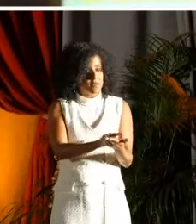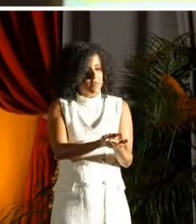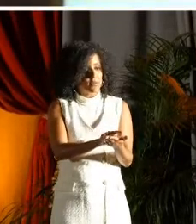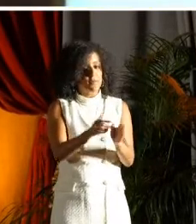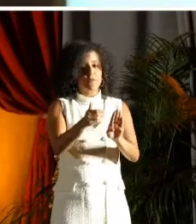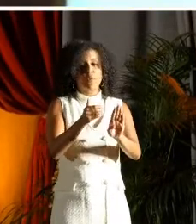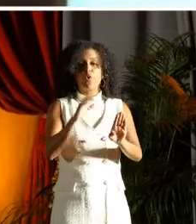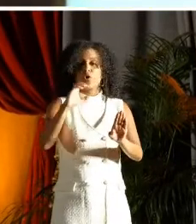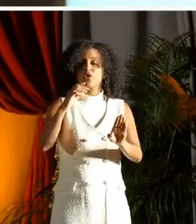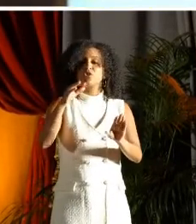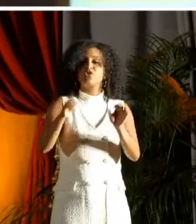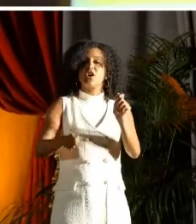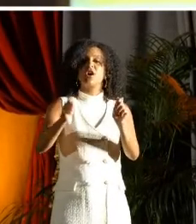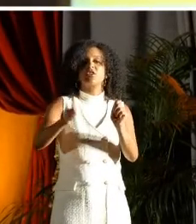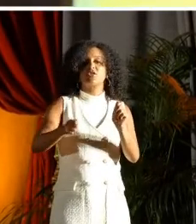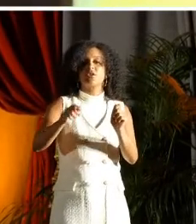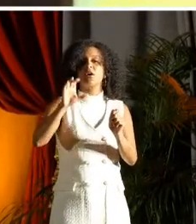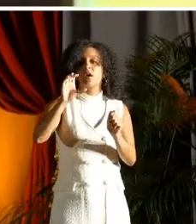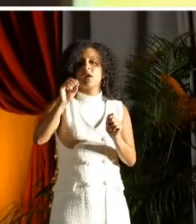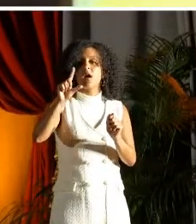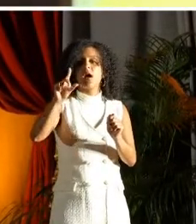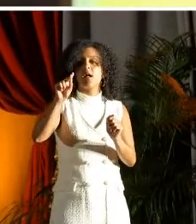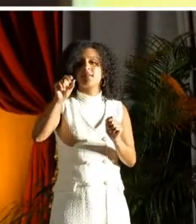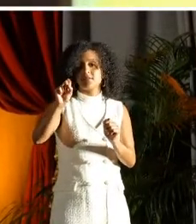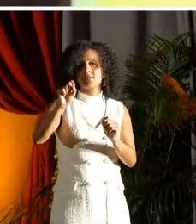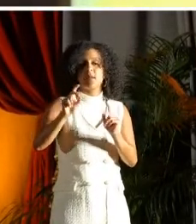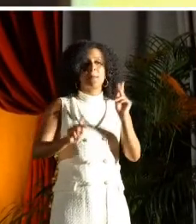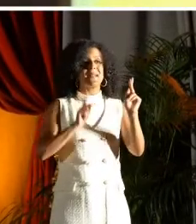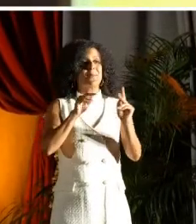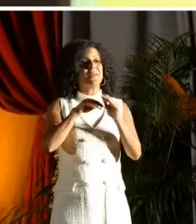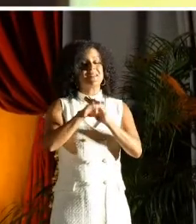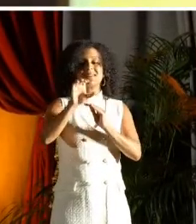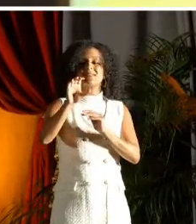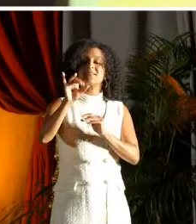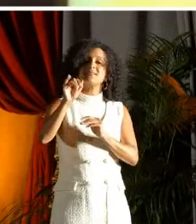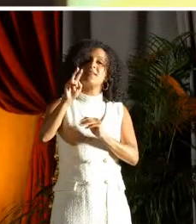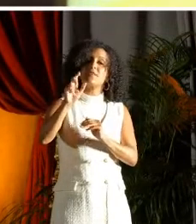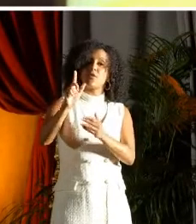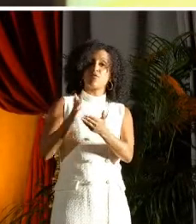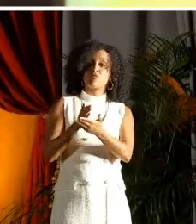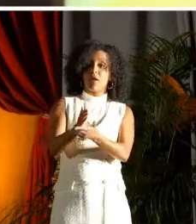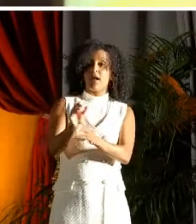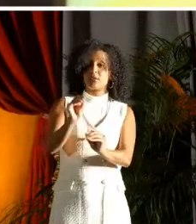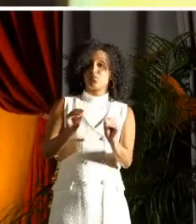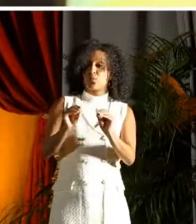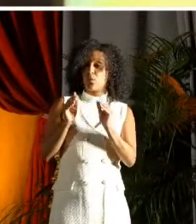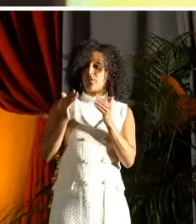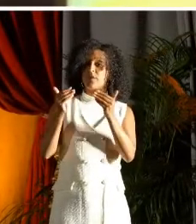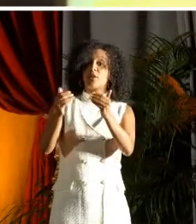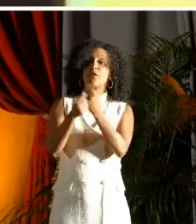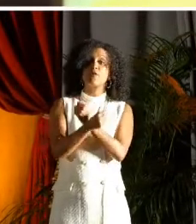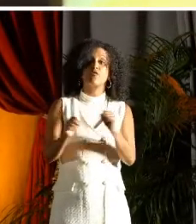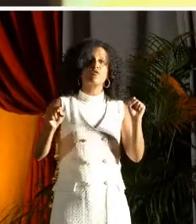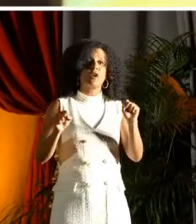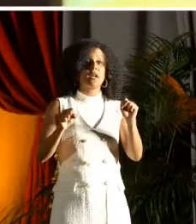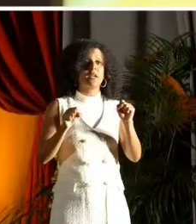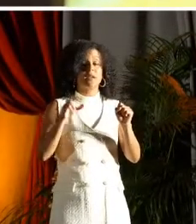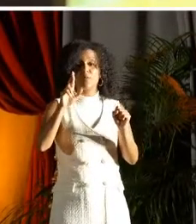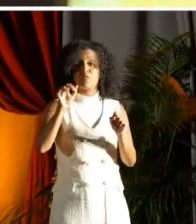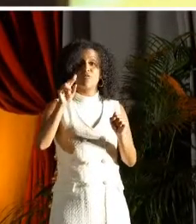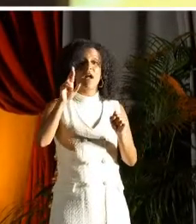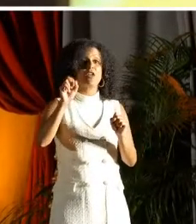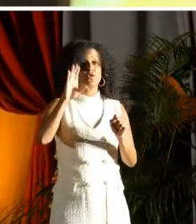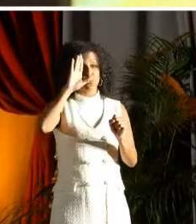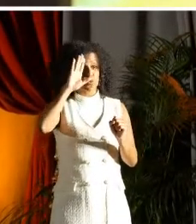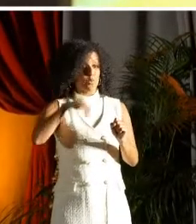Cox. And people who were in the civil rights movement back then, the Freedom Riders, knew